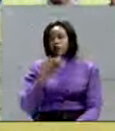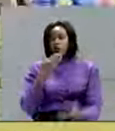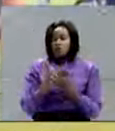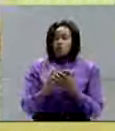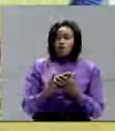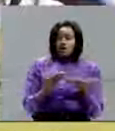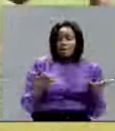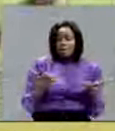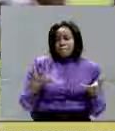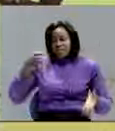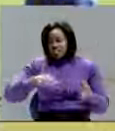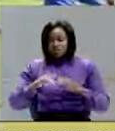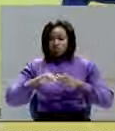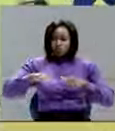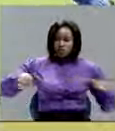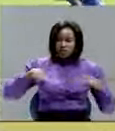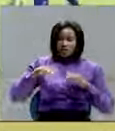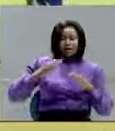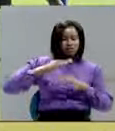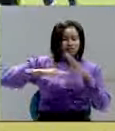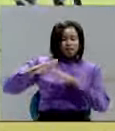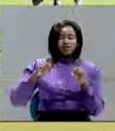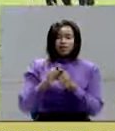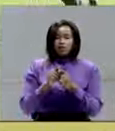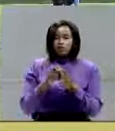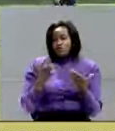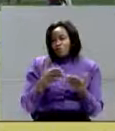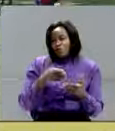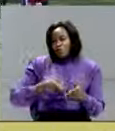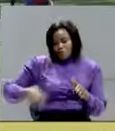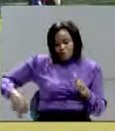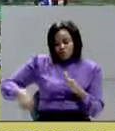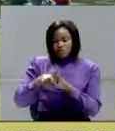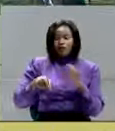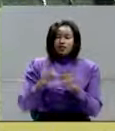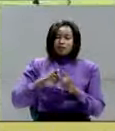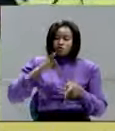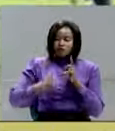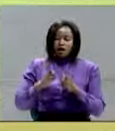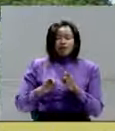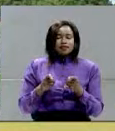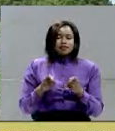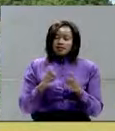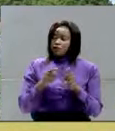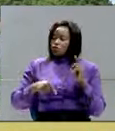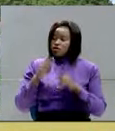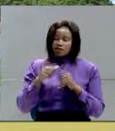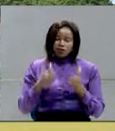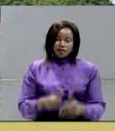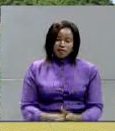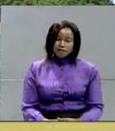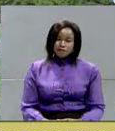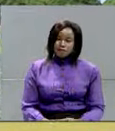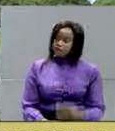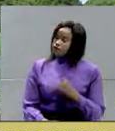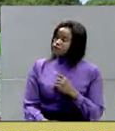swimming, scrabble, karate, woodball and athletics, which they made their own in this competition. And we always bring